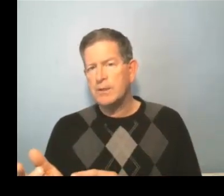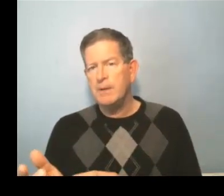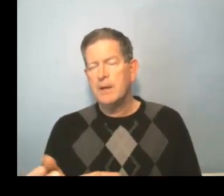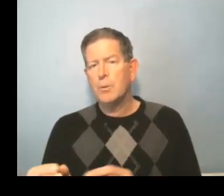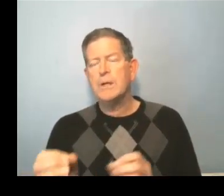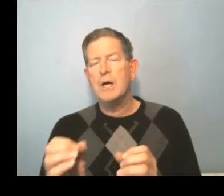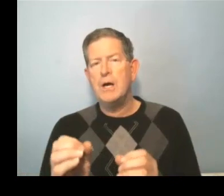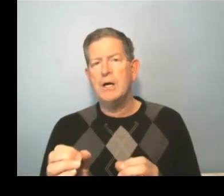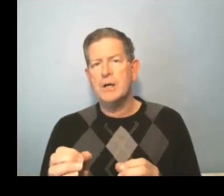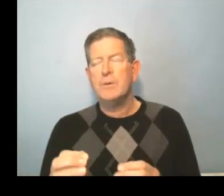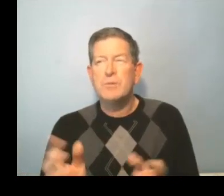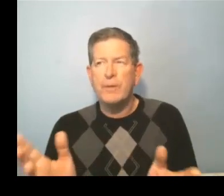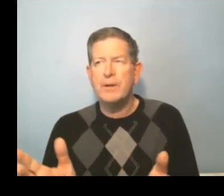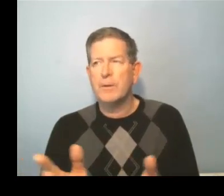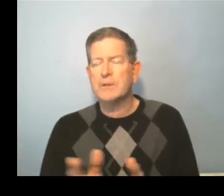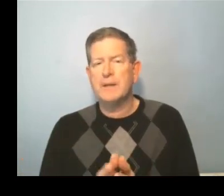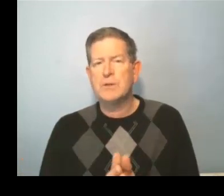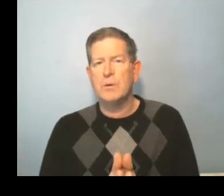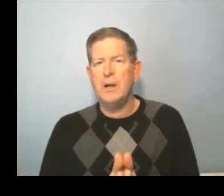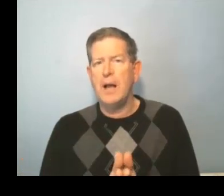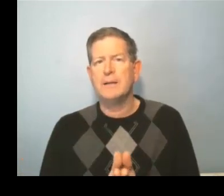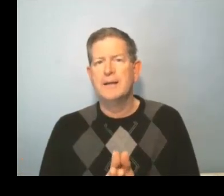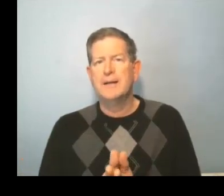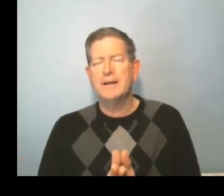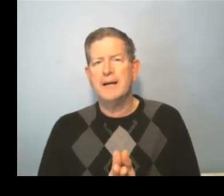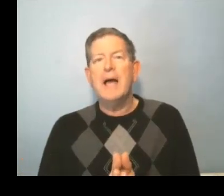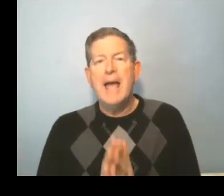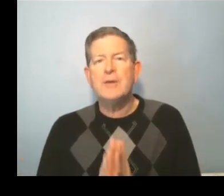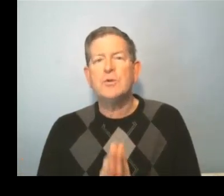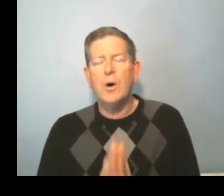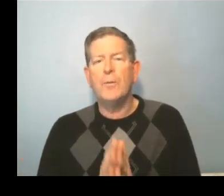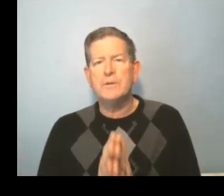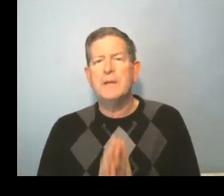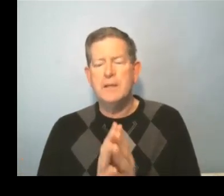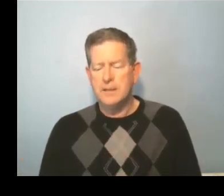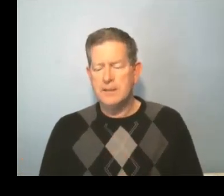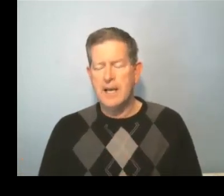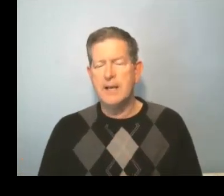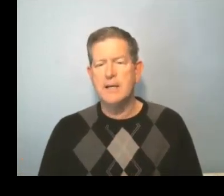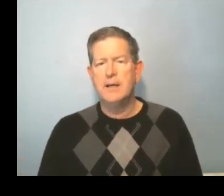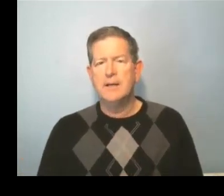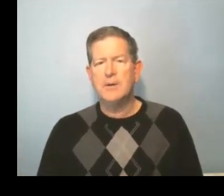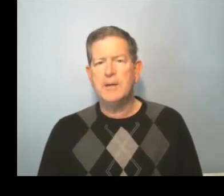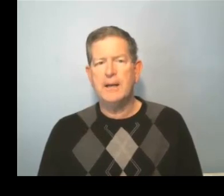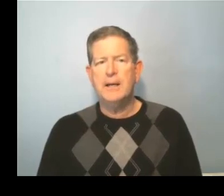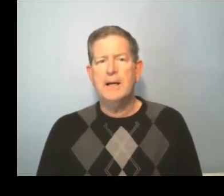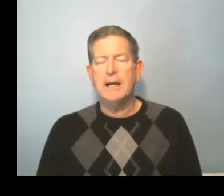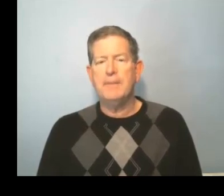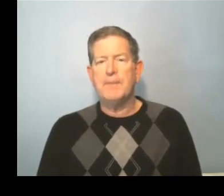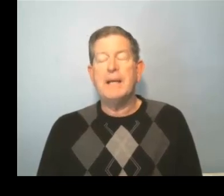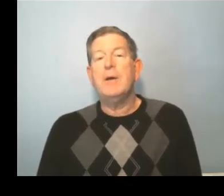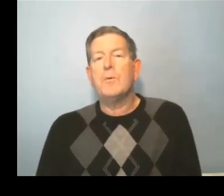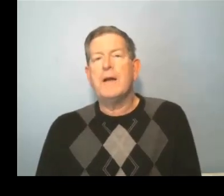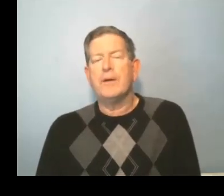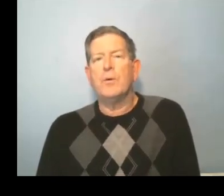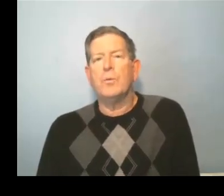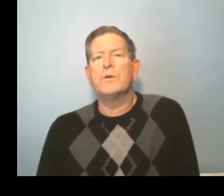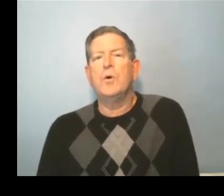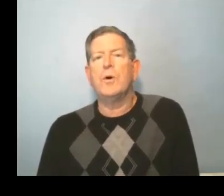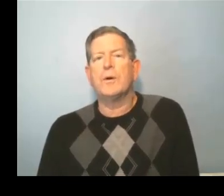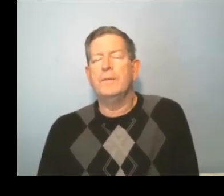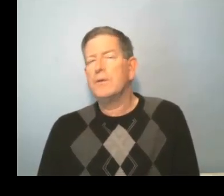24-hour system, the word heure, which roughly corresponds to o'clock, has to always be said. Okay, and now here we